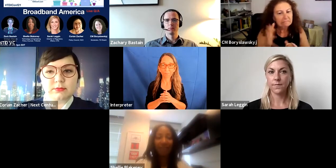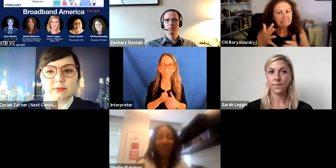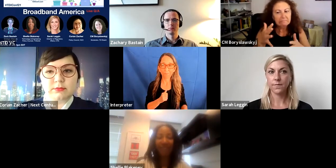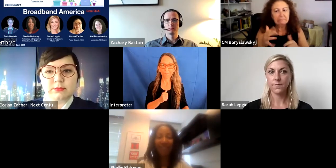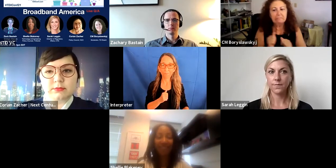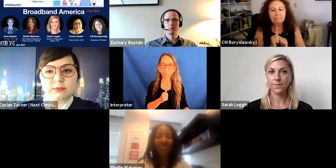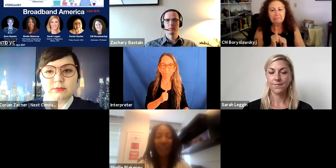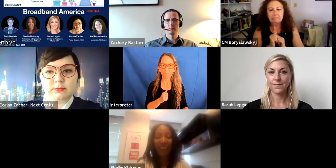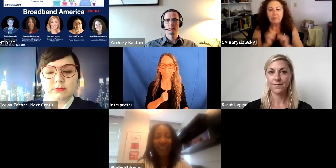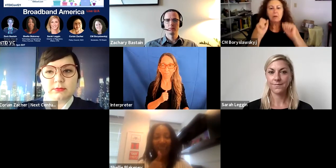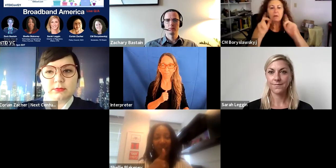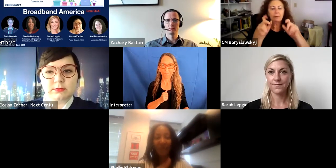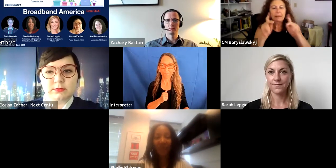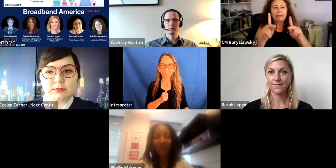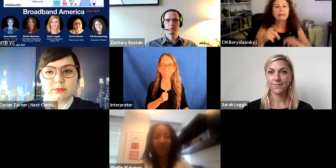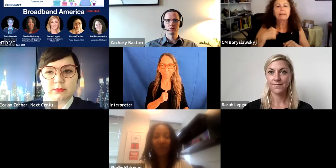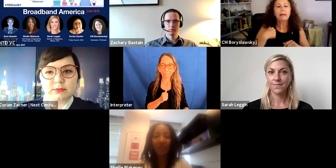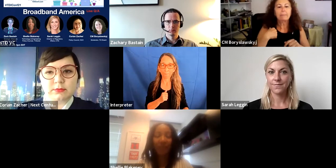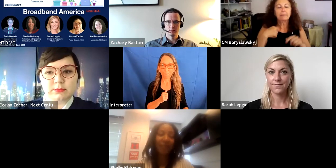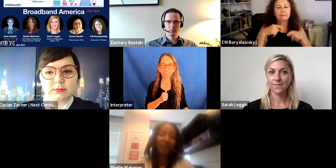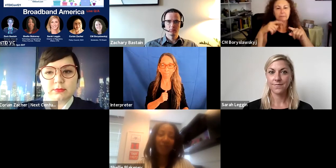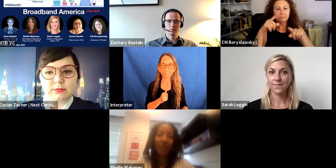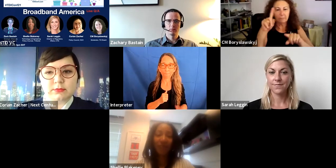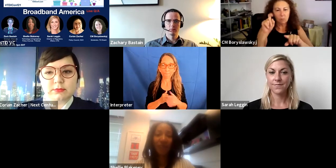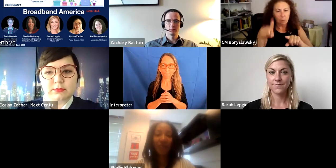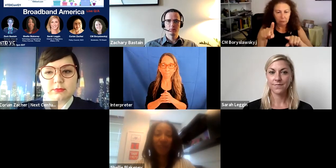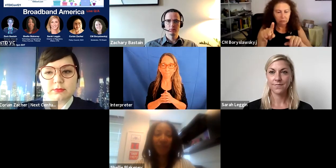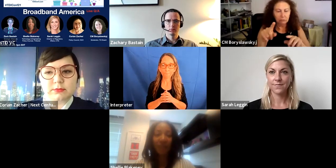yeah, still, it's not, okay.